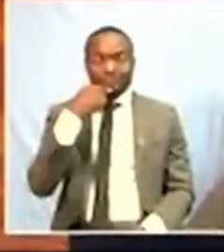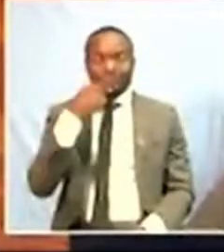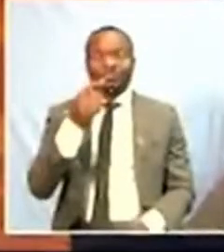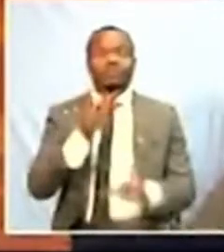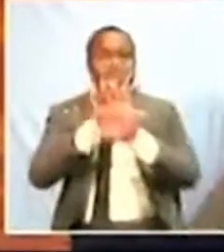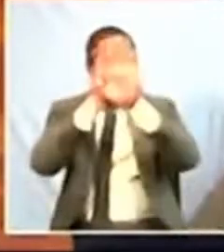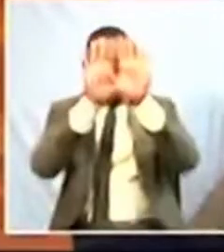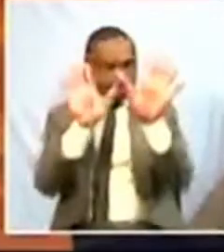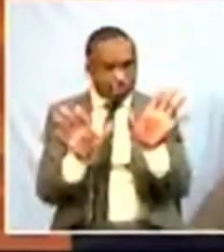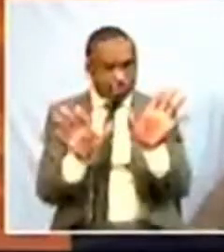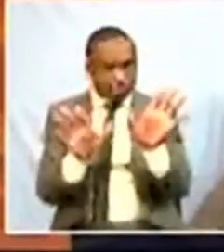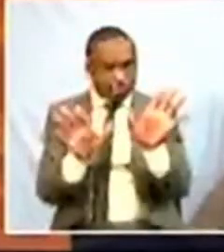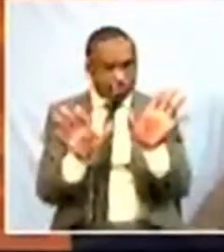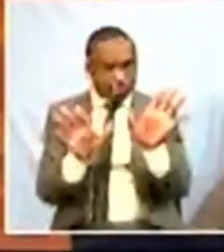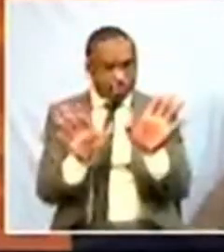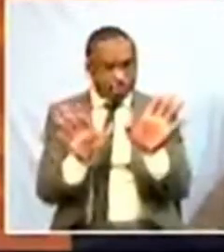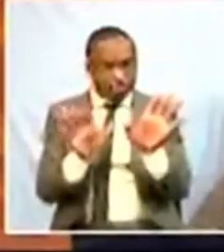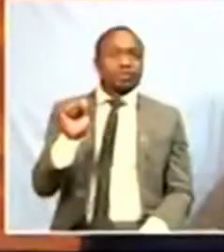was that